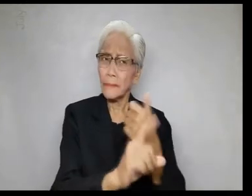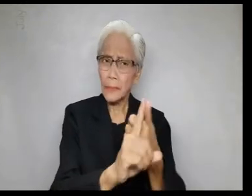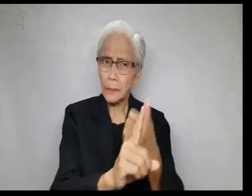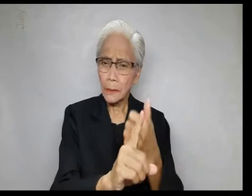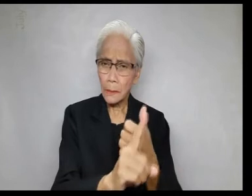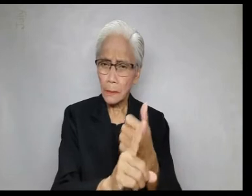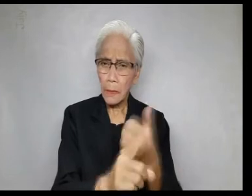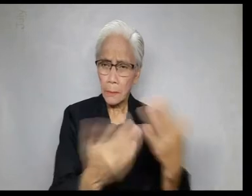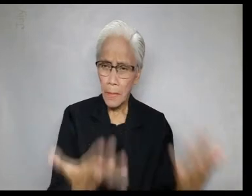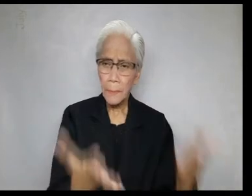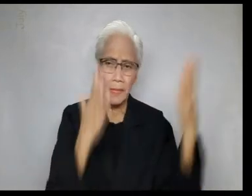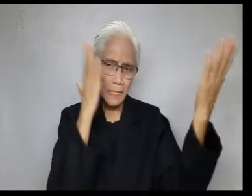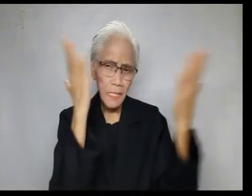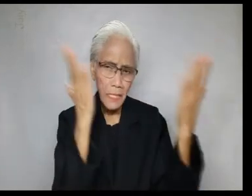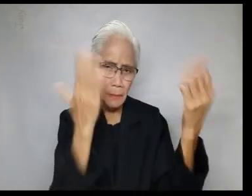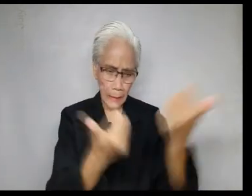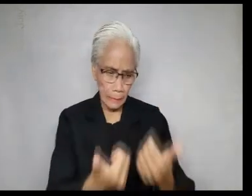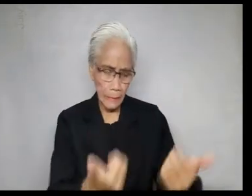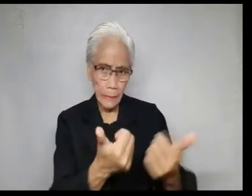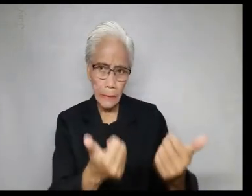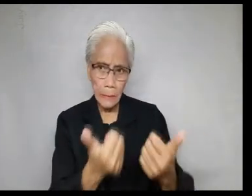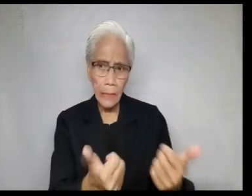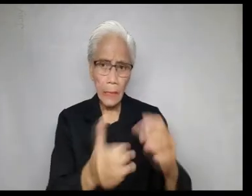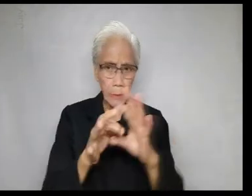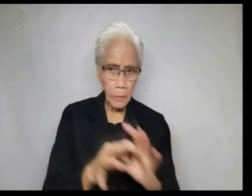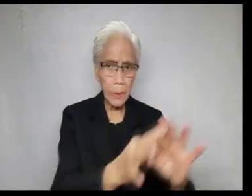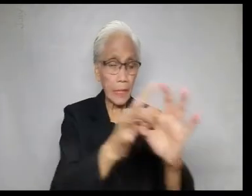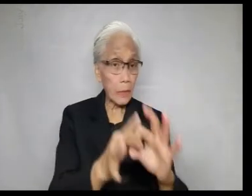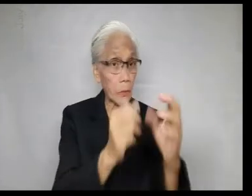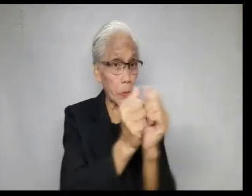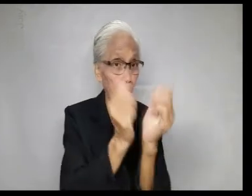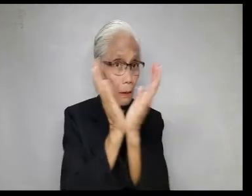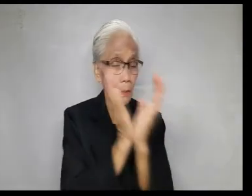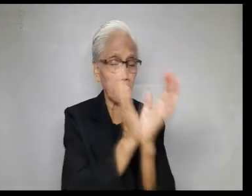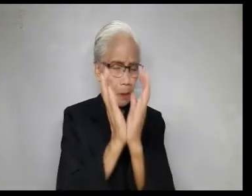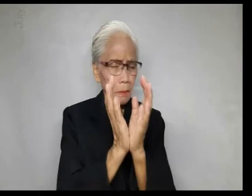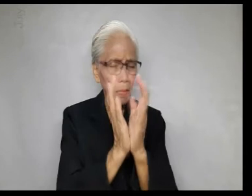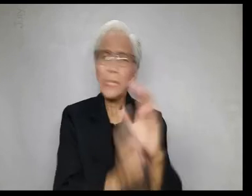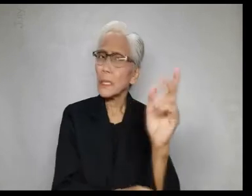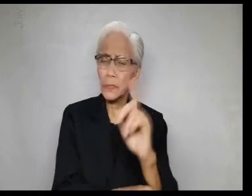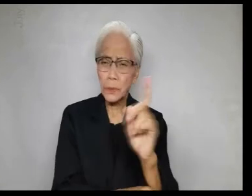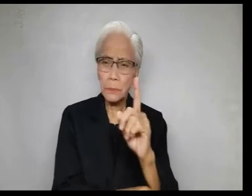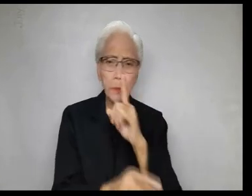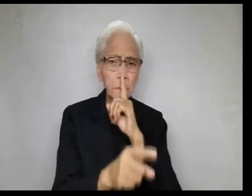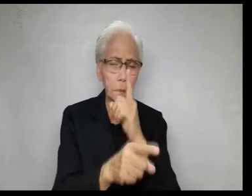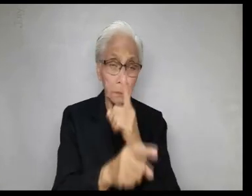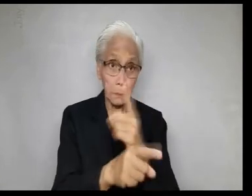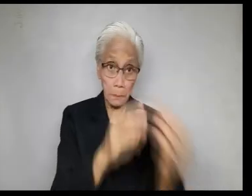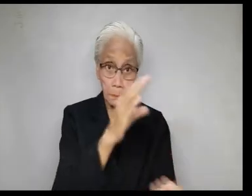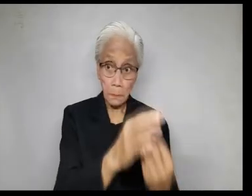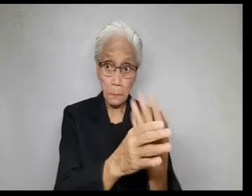love himself, through availability to, service of, and communion with the